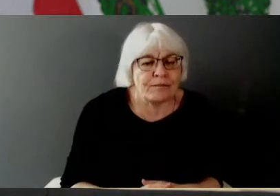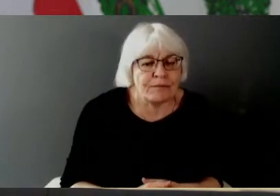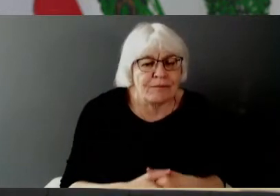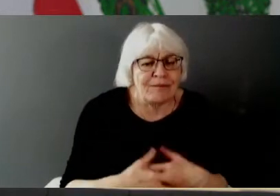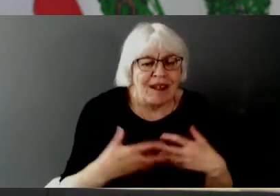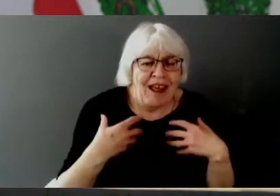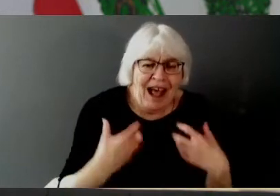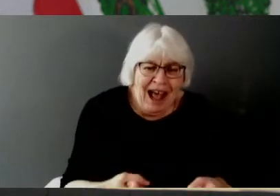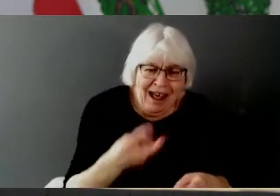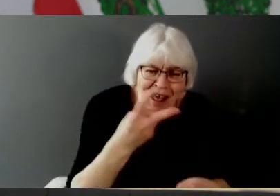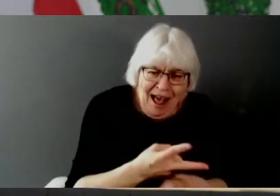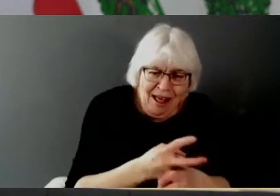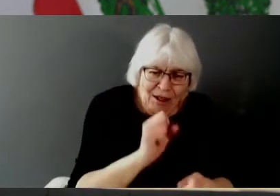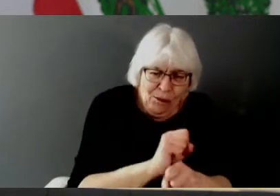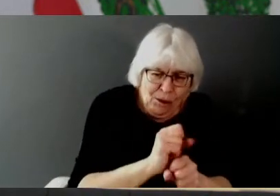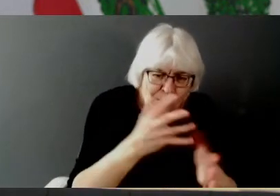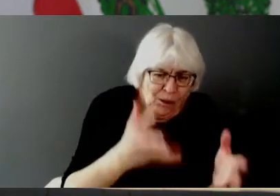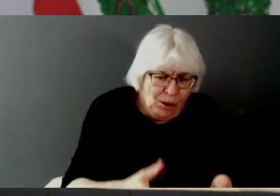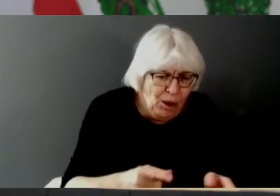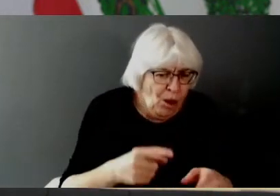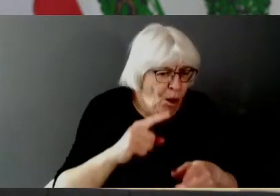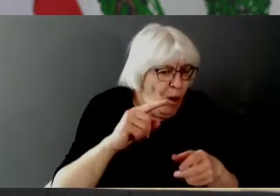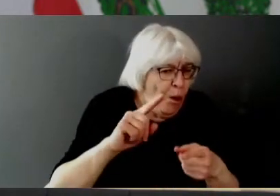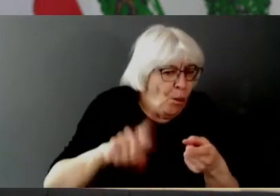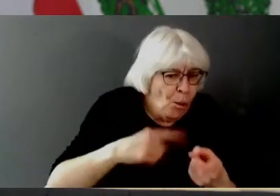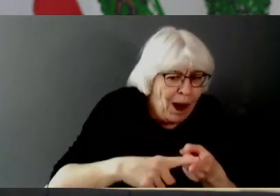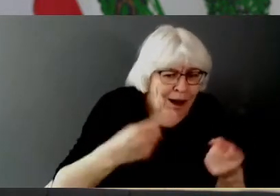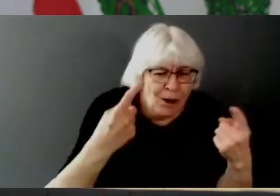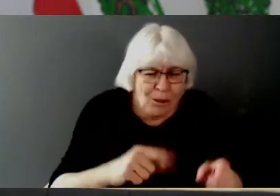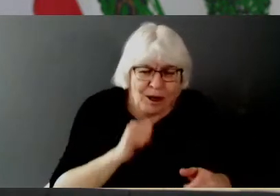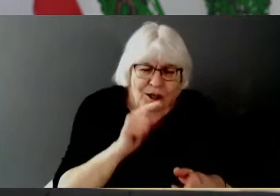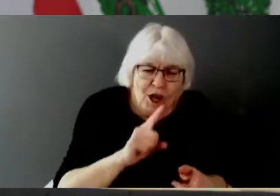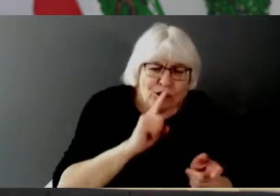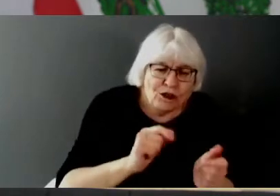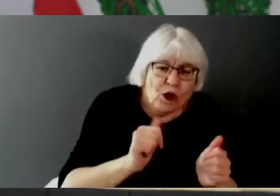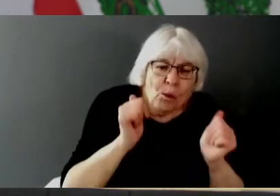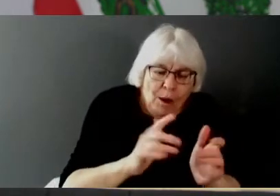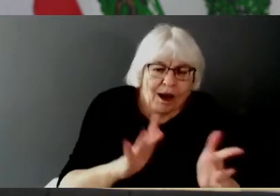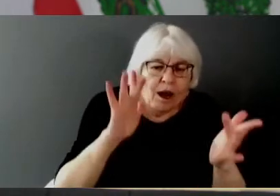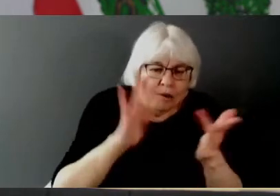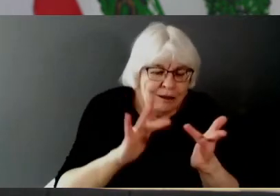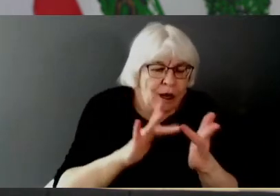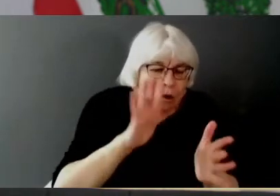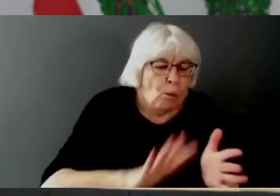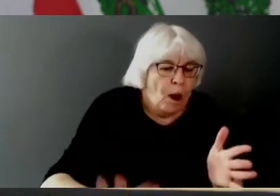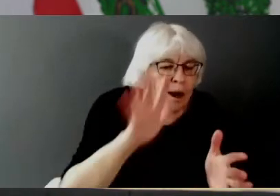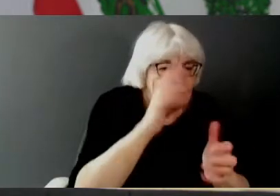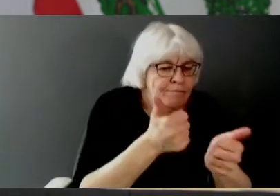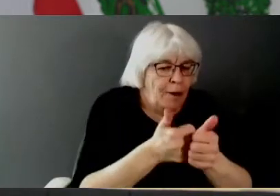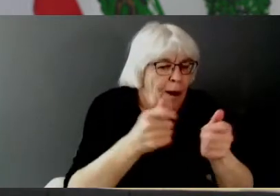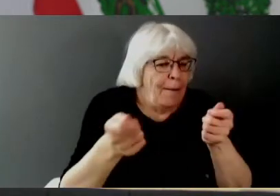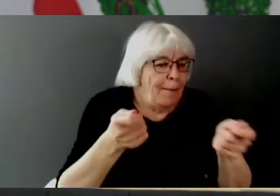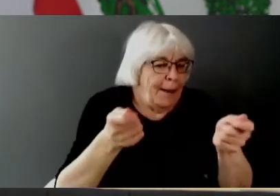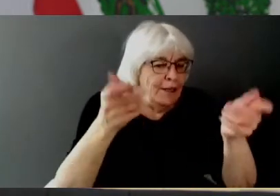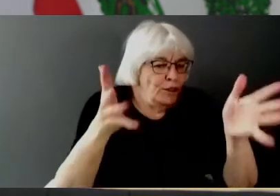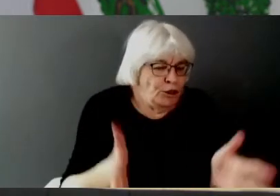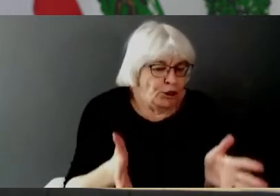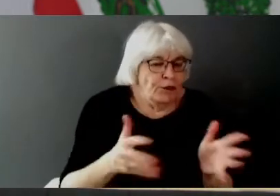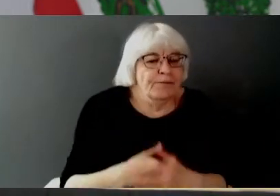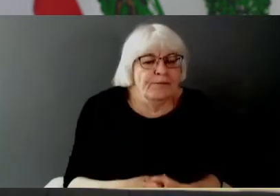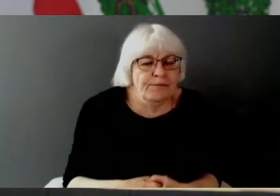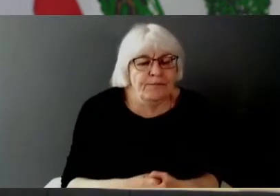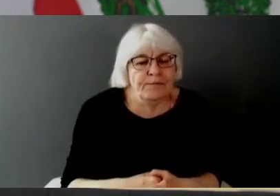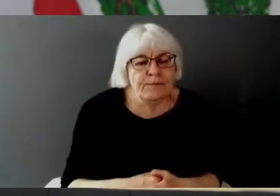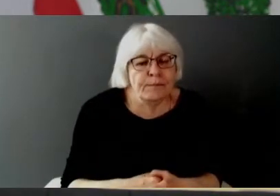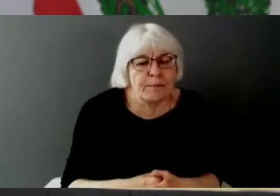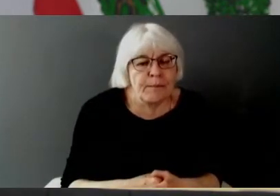please contact your manager to confirm your time. And currently, we are still on track to follow the Chief Public Health